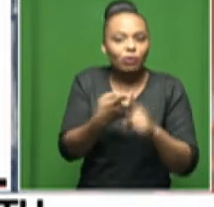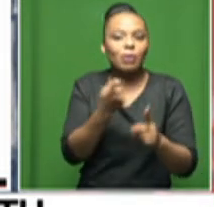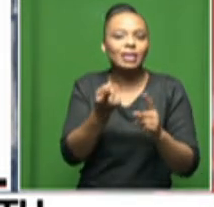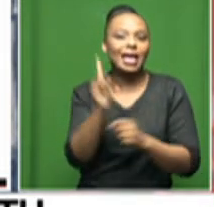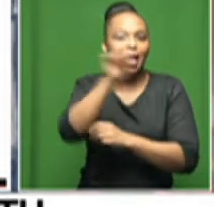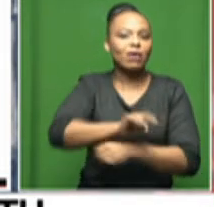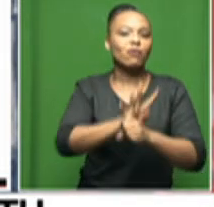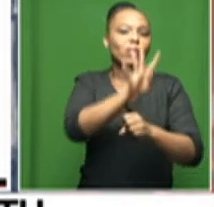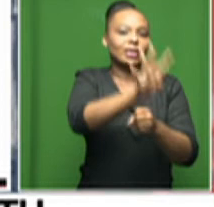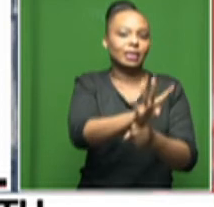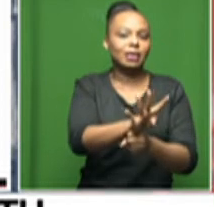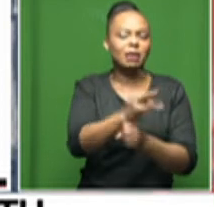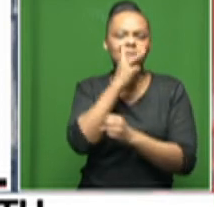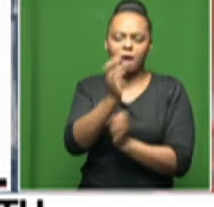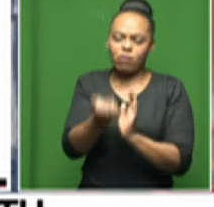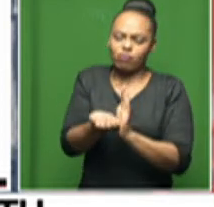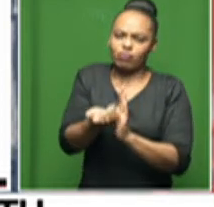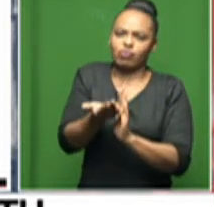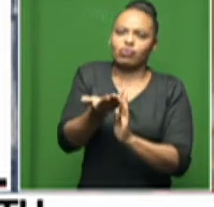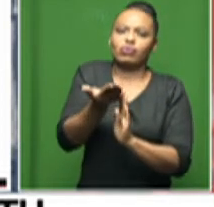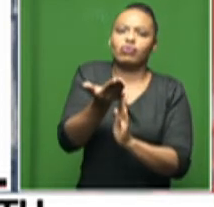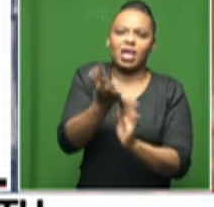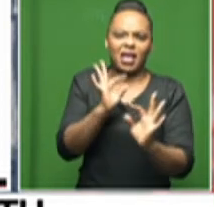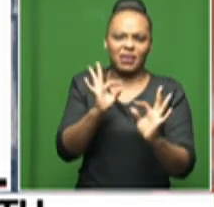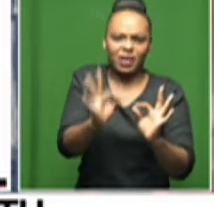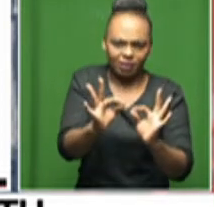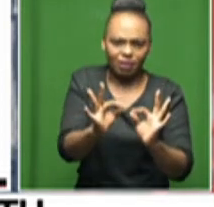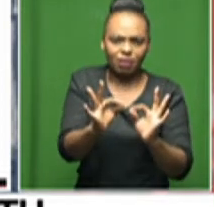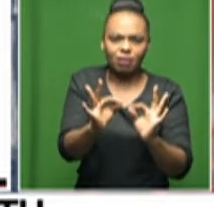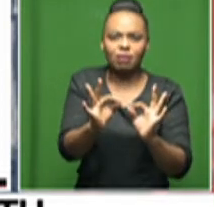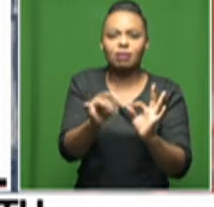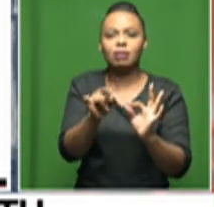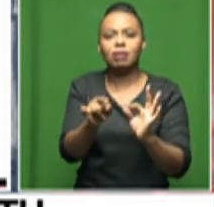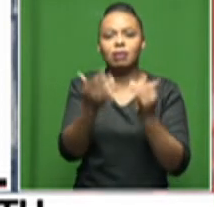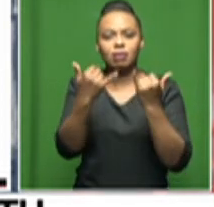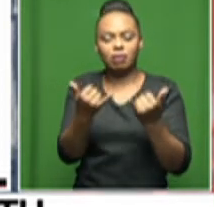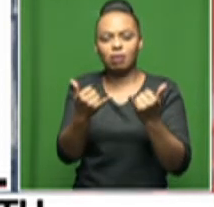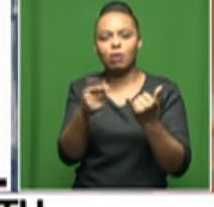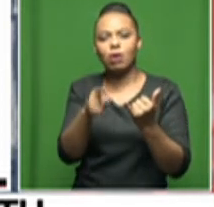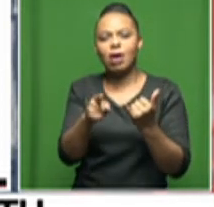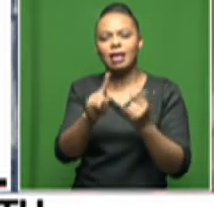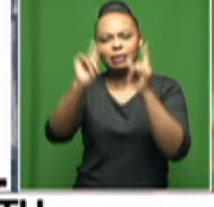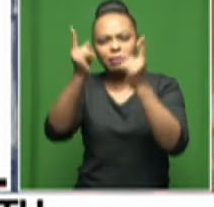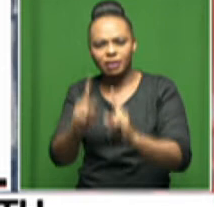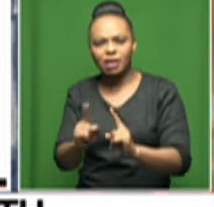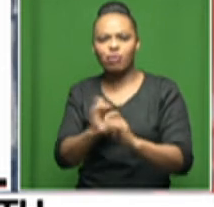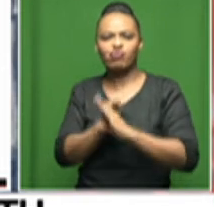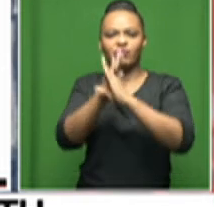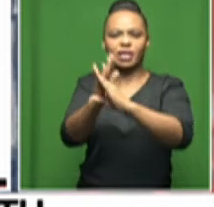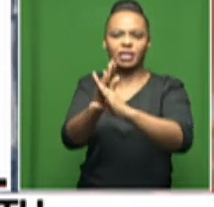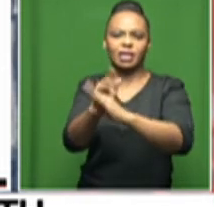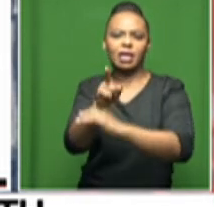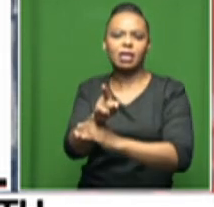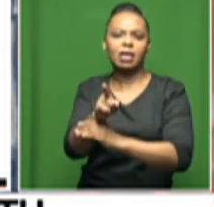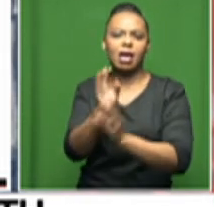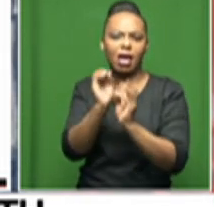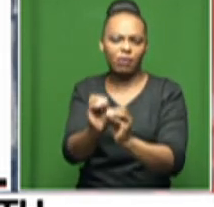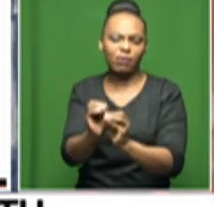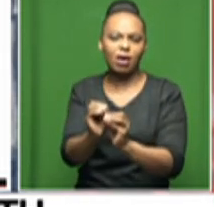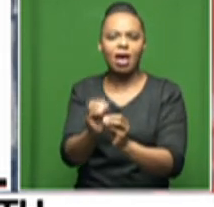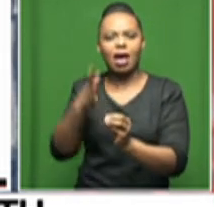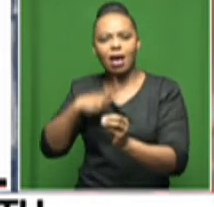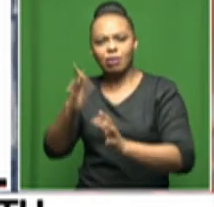saw increasing efficacy, increasing through day 56, especially against severe disease. In South